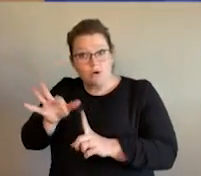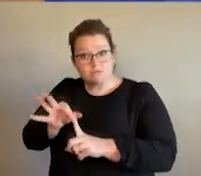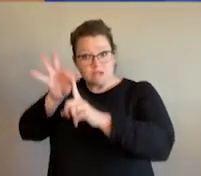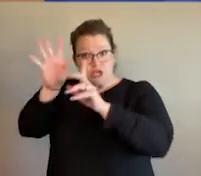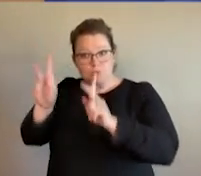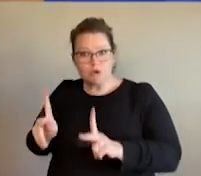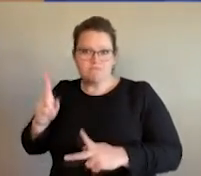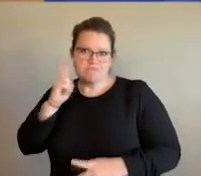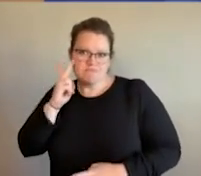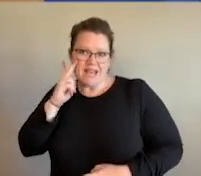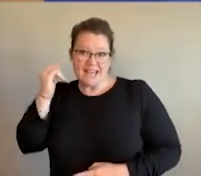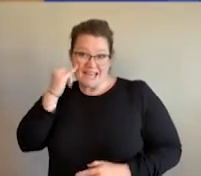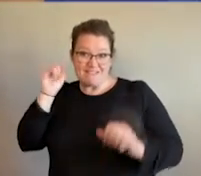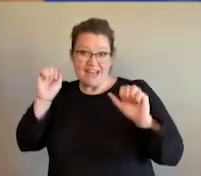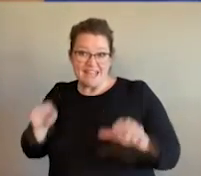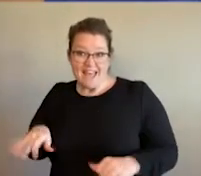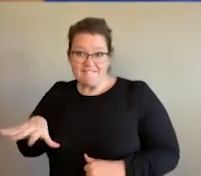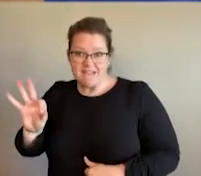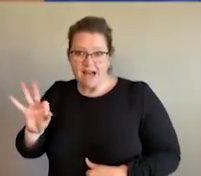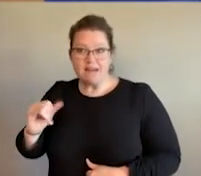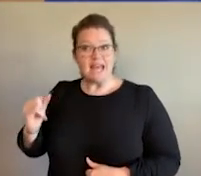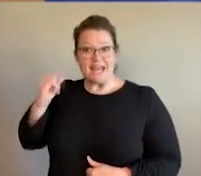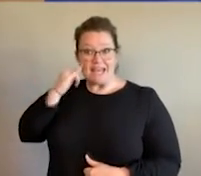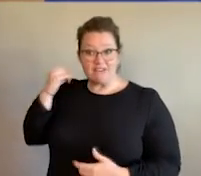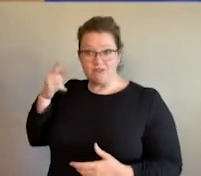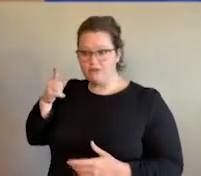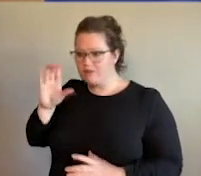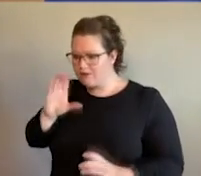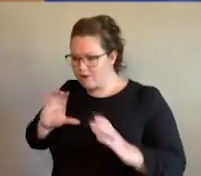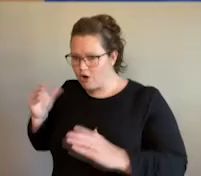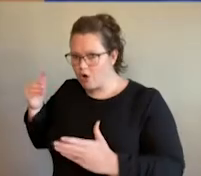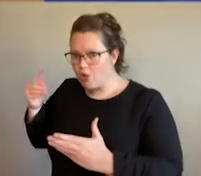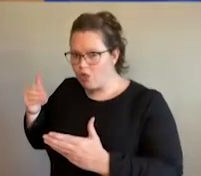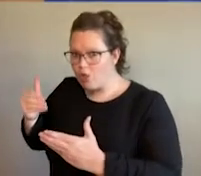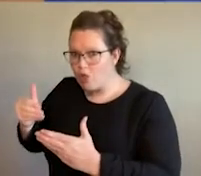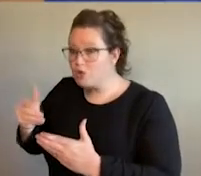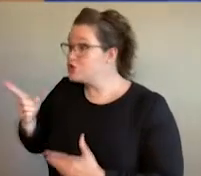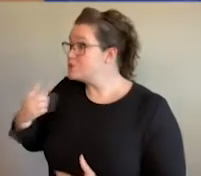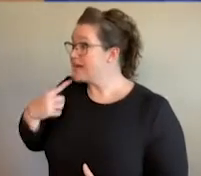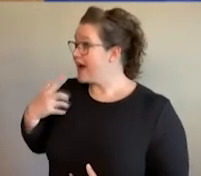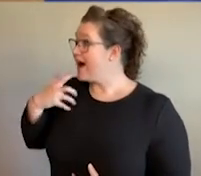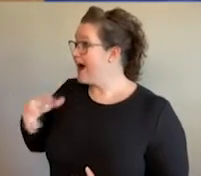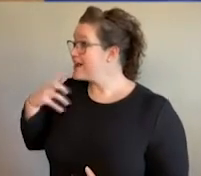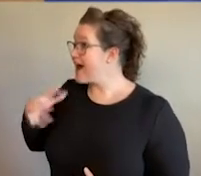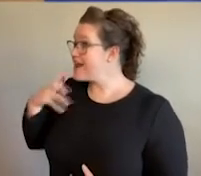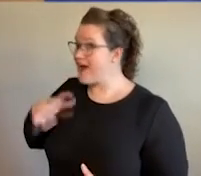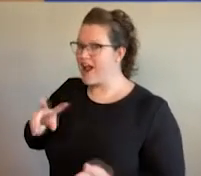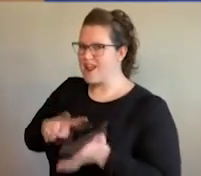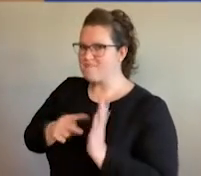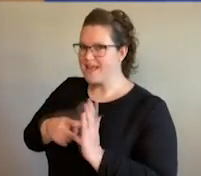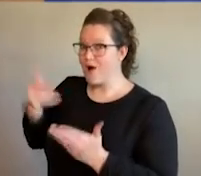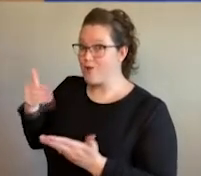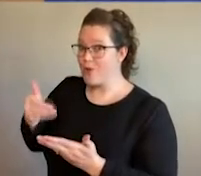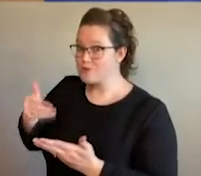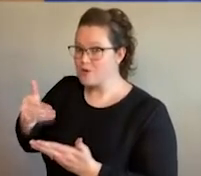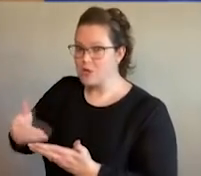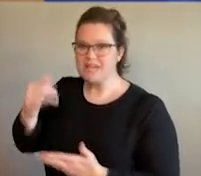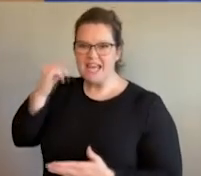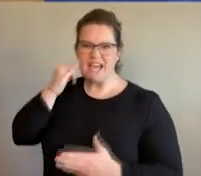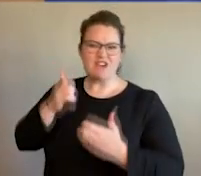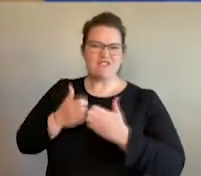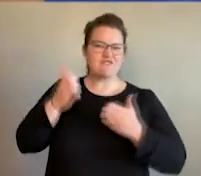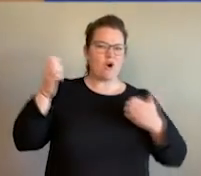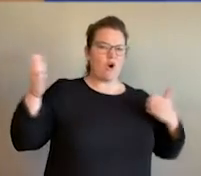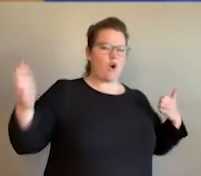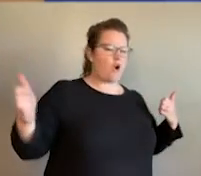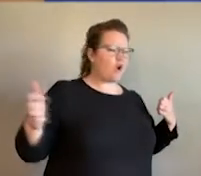message. If they are getting close to wherever you hid that special message, you might say hot, hot, hot. And if they're far